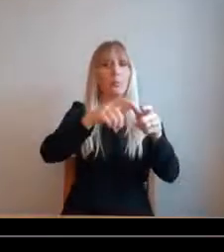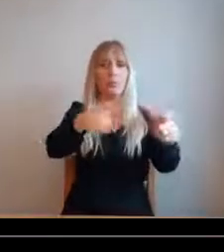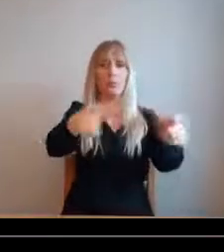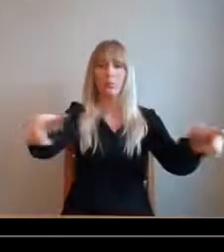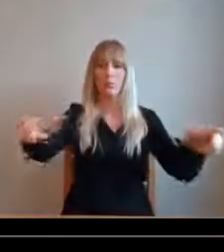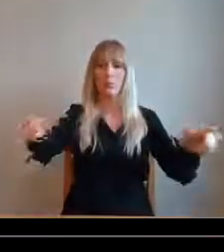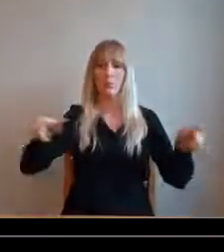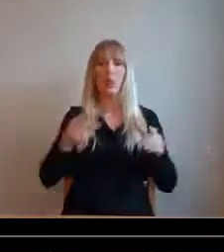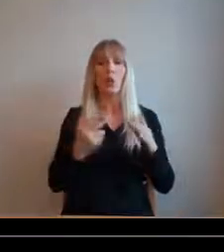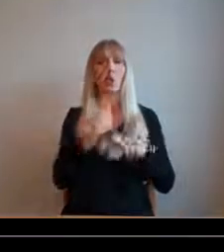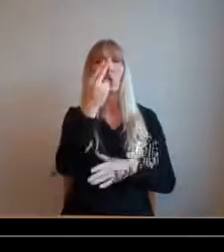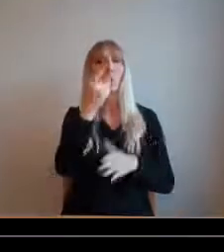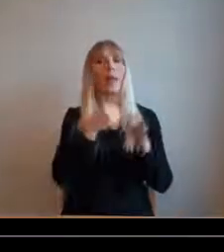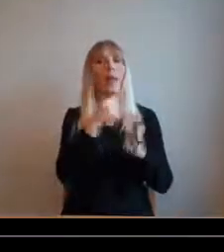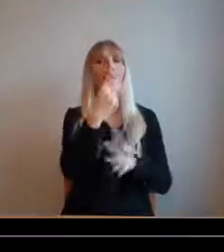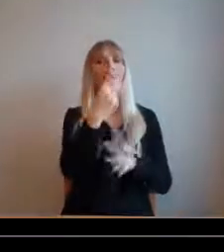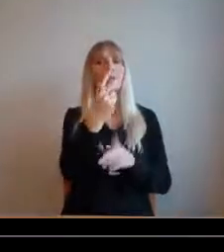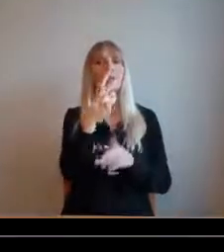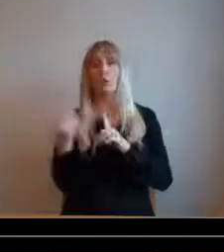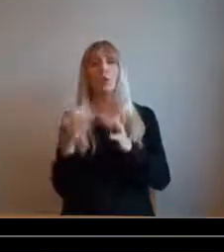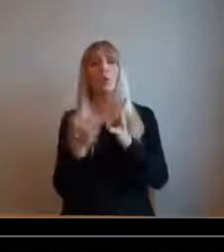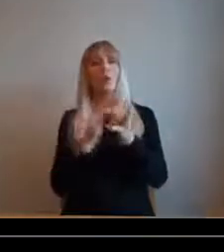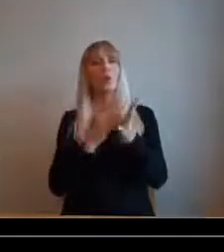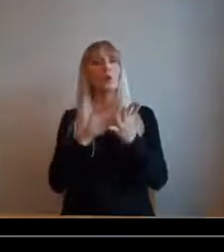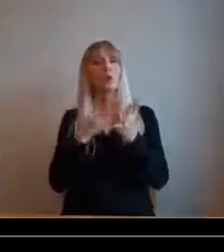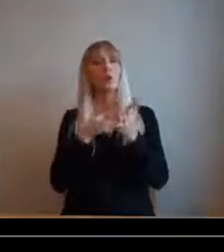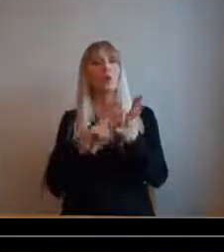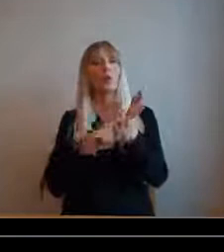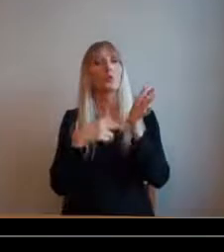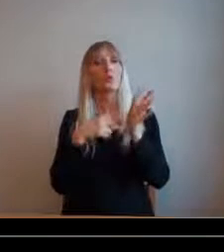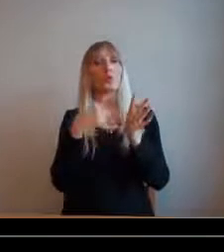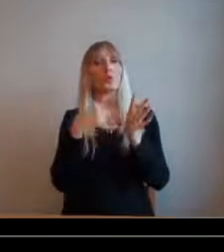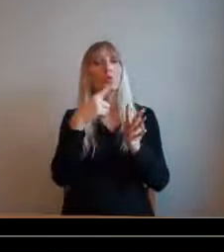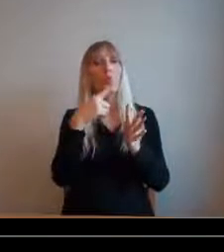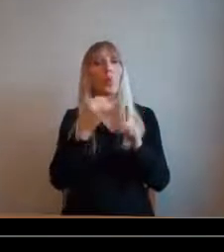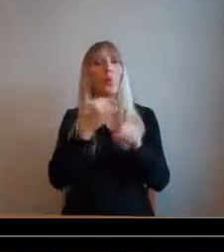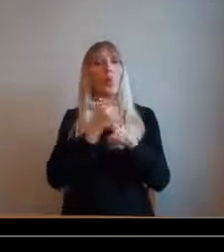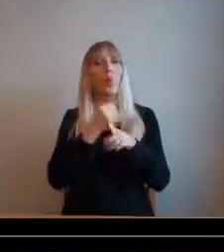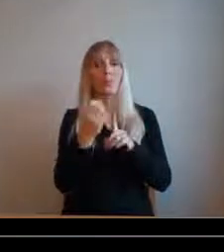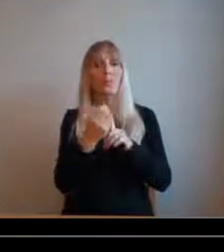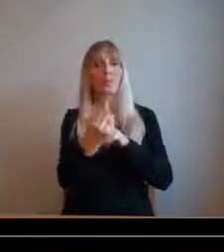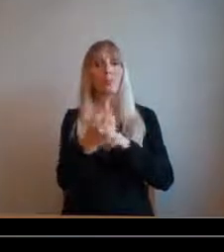the A2 alongside Shorn Woods, especially next to Park Pale.